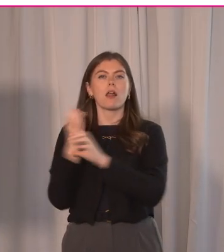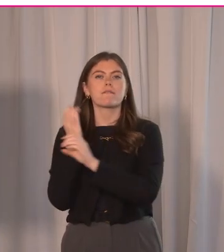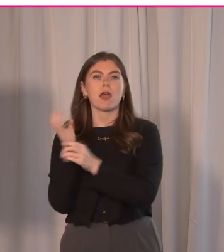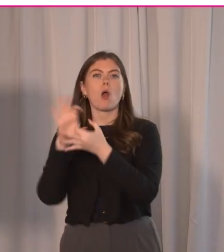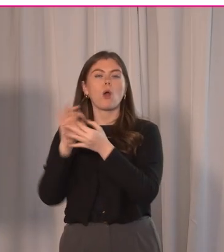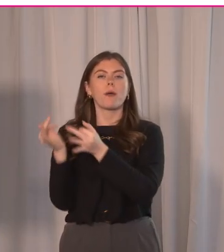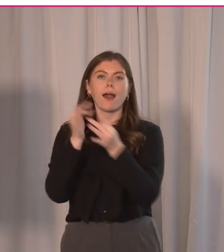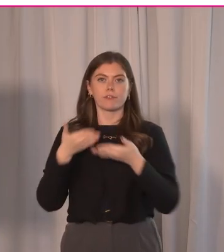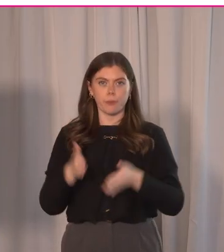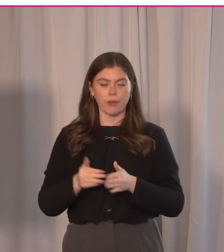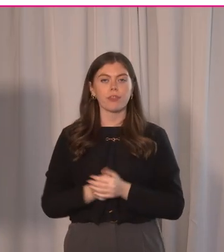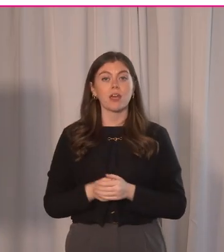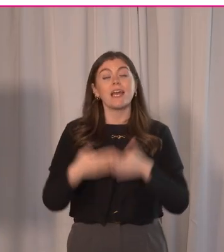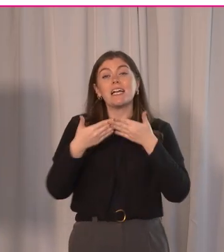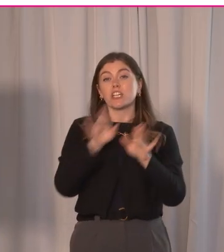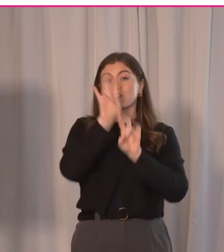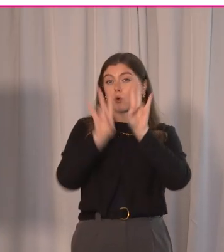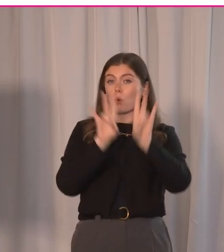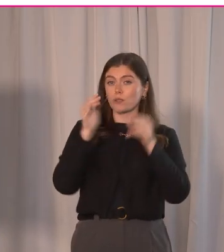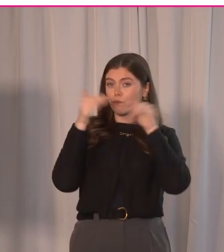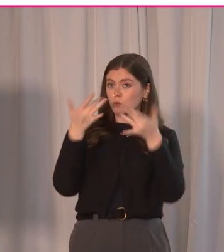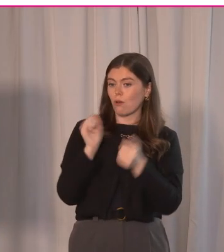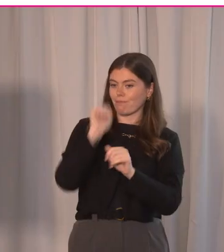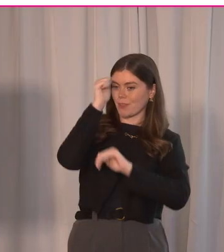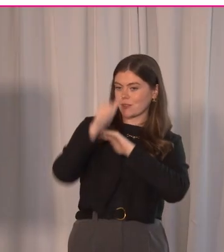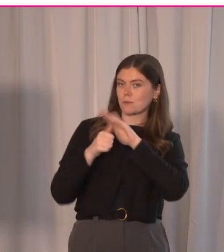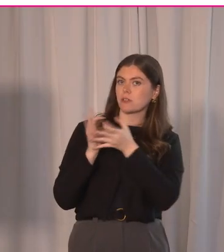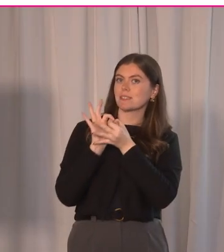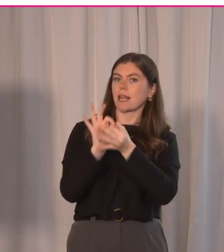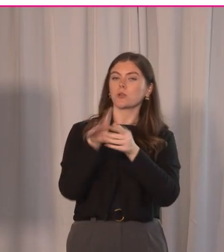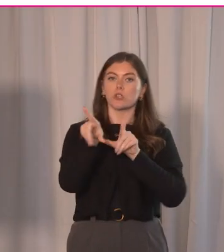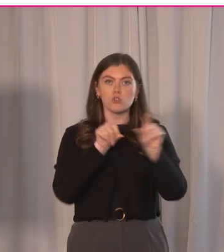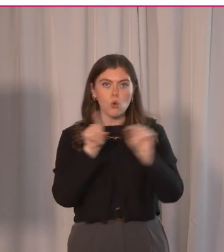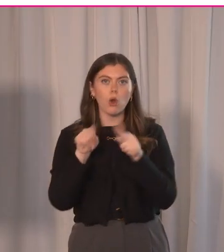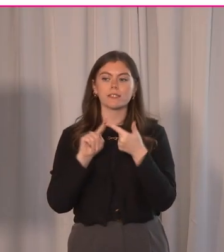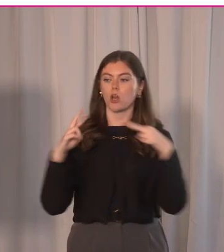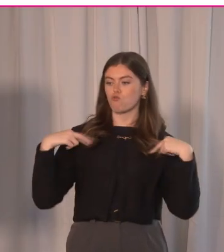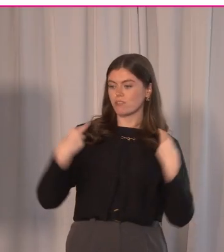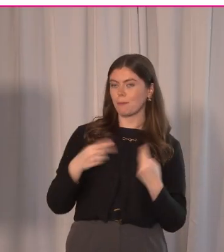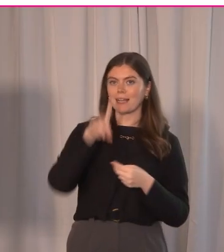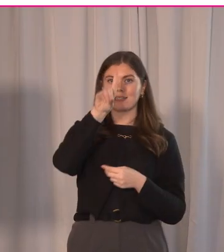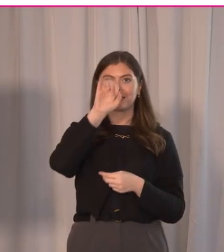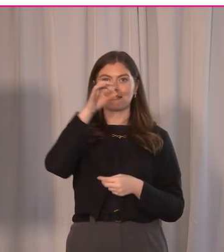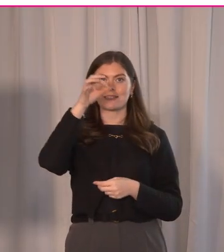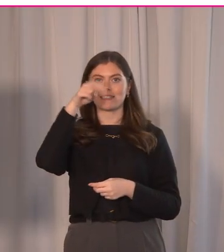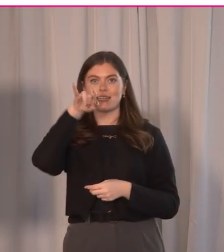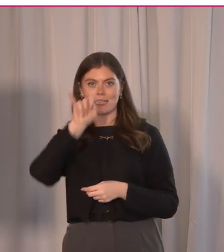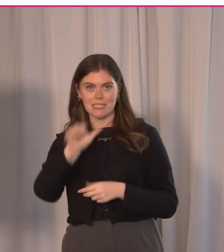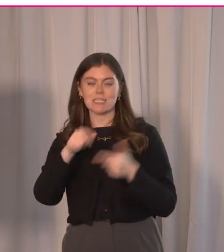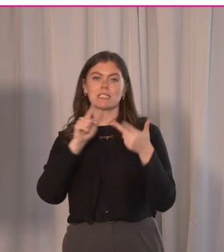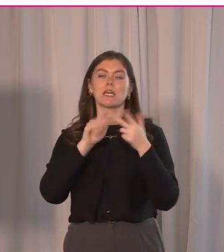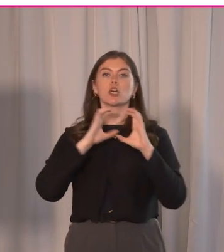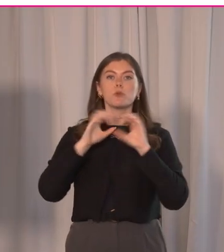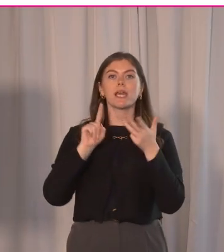The general types of questions were all about their experiences with regard to choice, respect and dignity, communication,